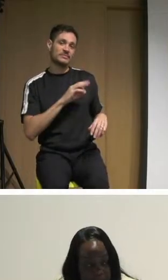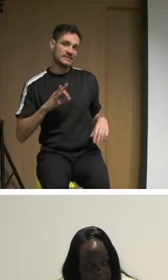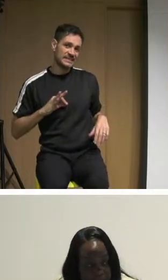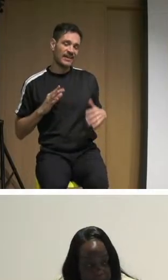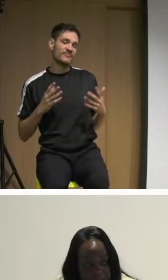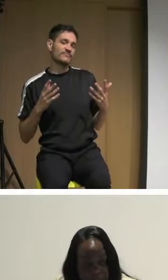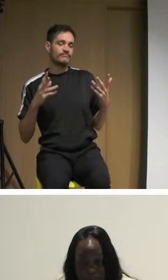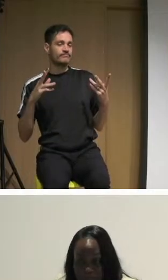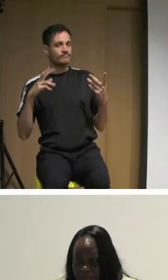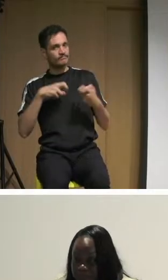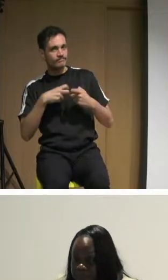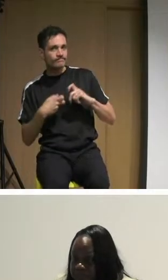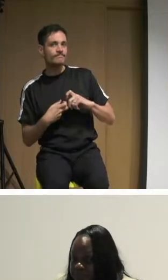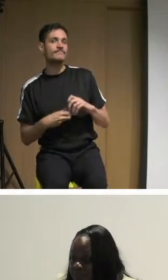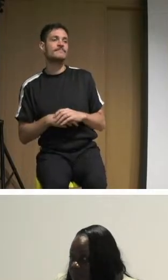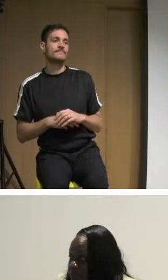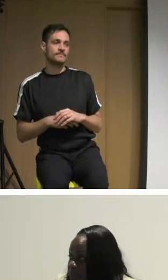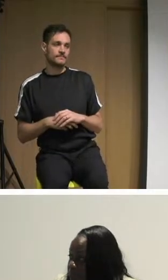Personnel matters.